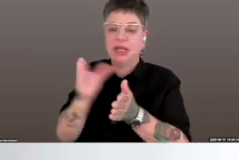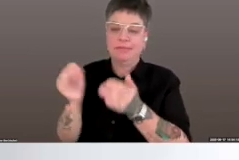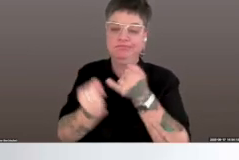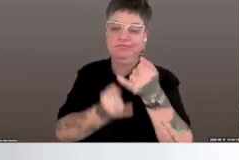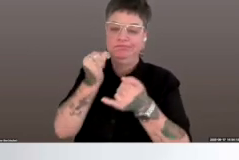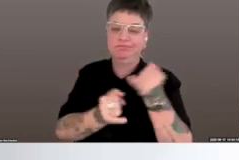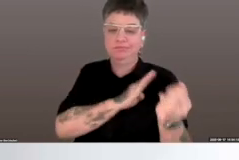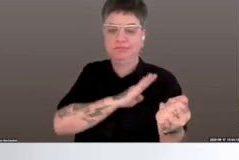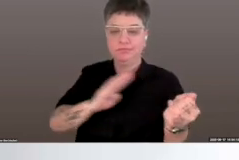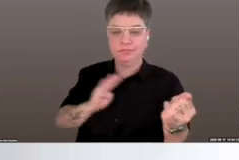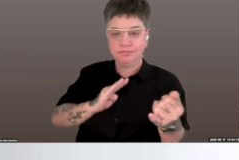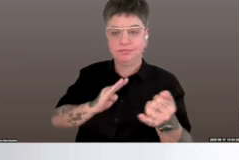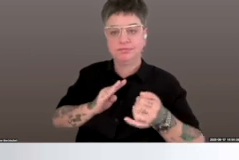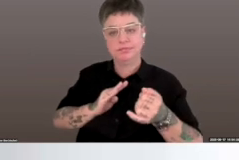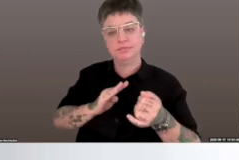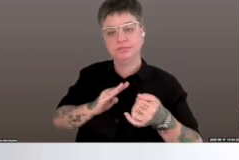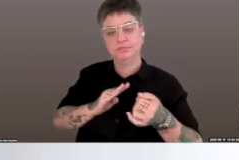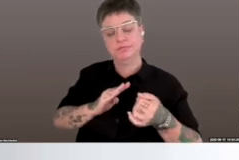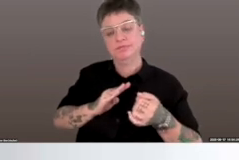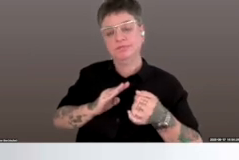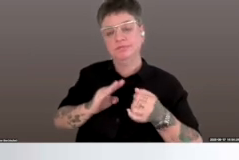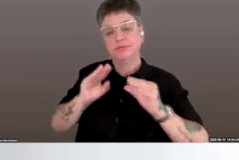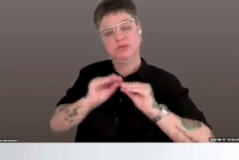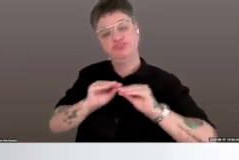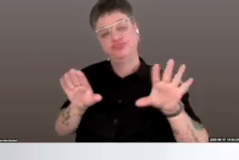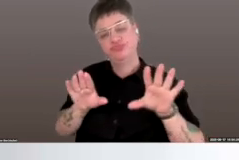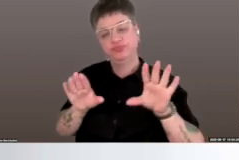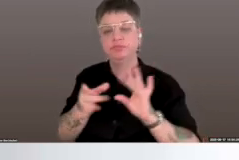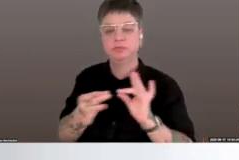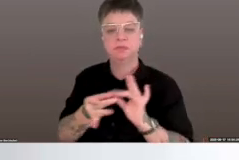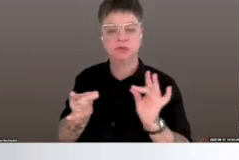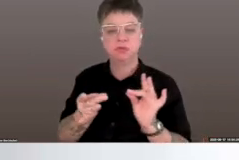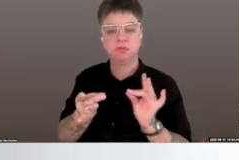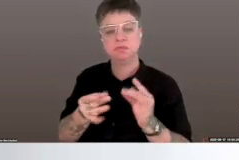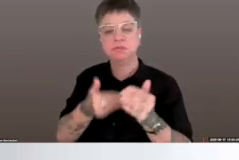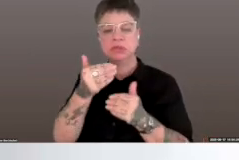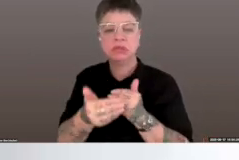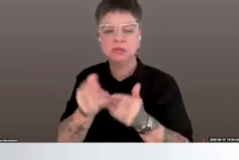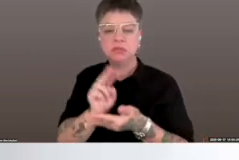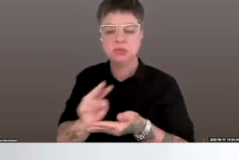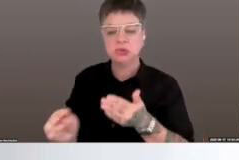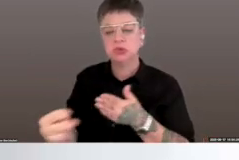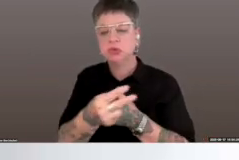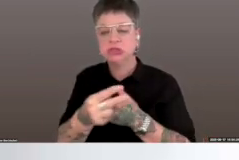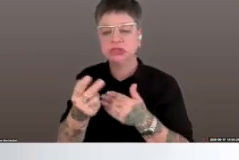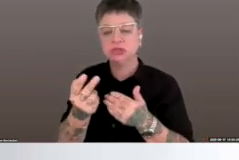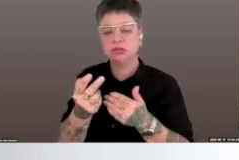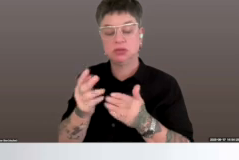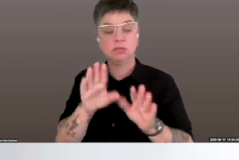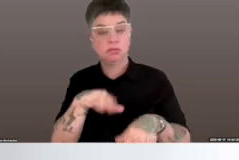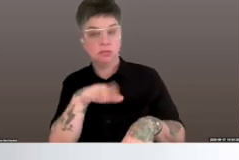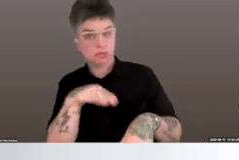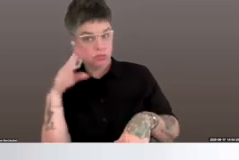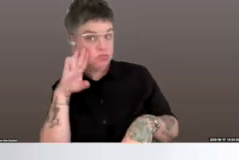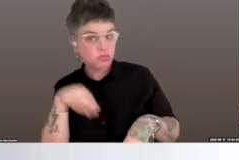board briefing memo will go out. And so that'll probably be in the next couple weeks. So Inder, as you know, I